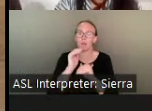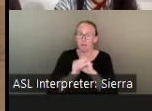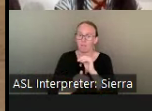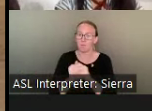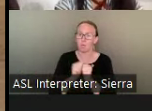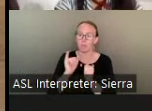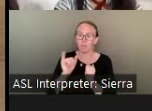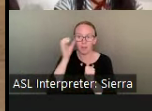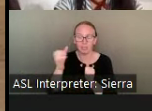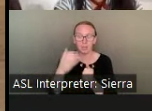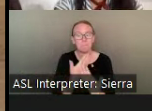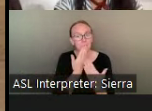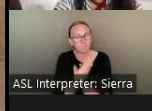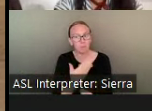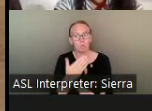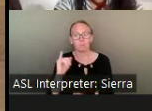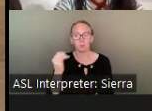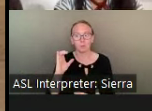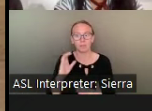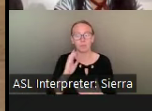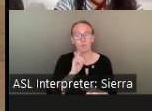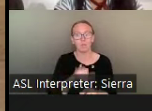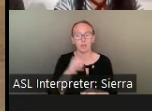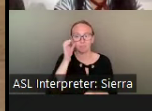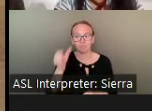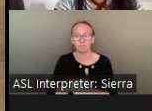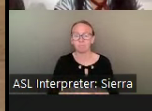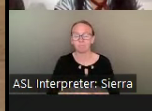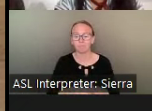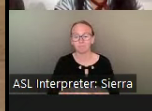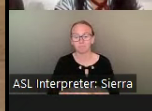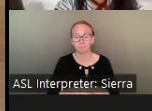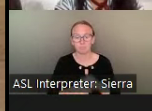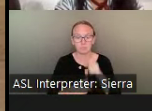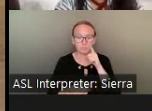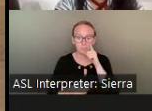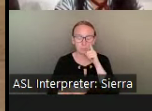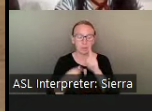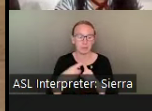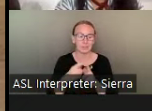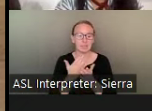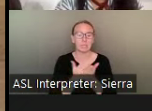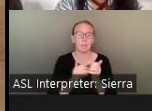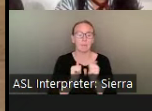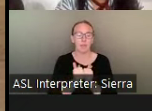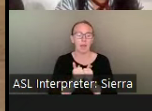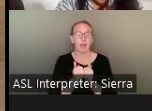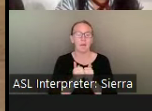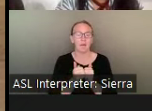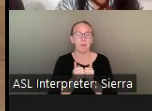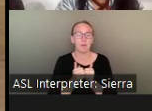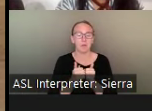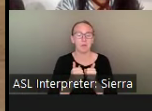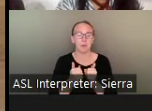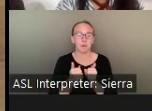thank James for that. And then I think some of the way I was working with the collages towards the end was